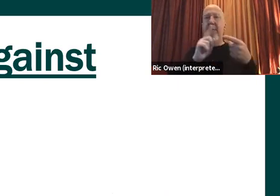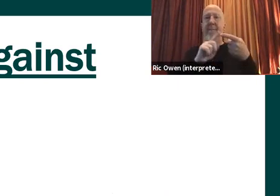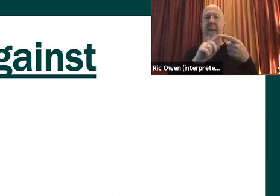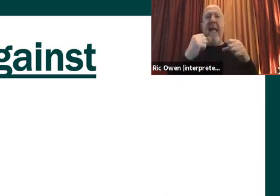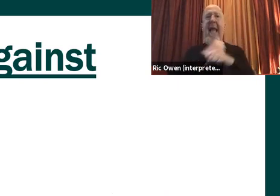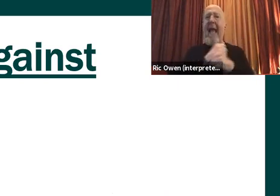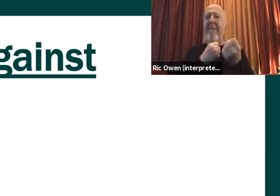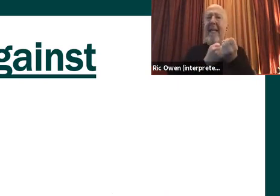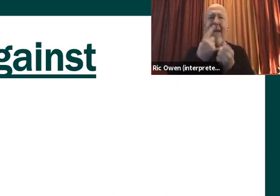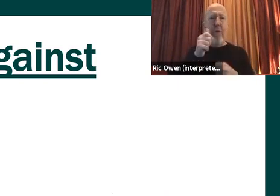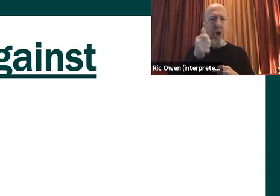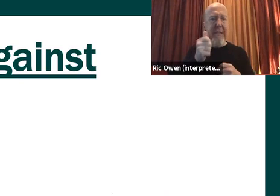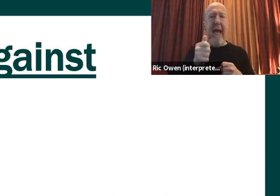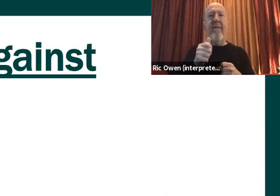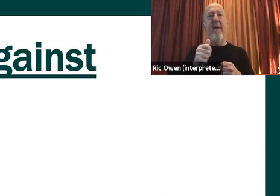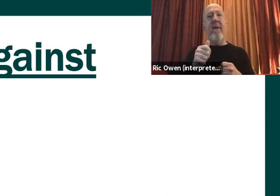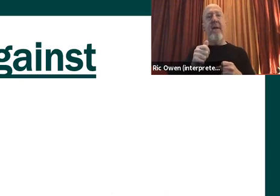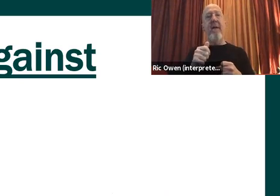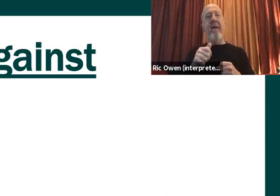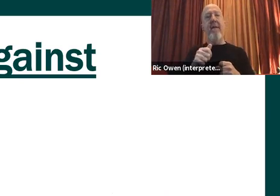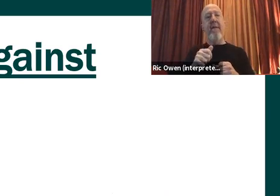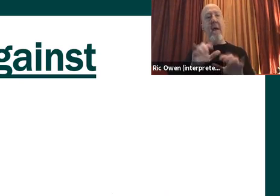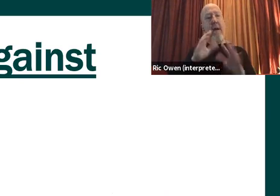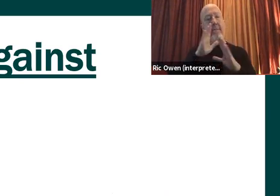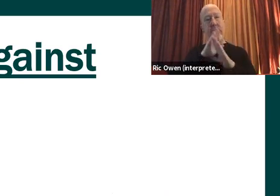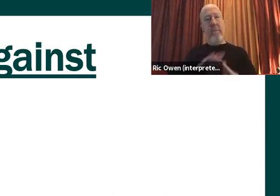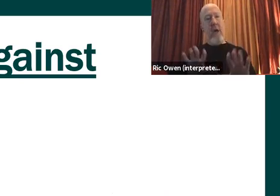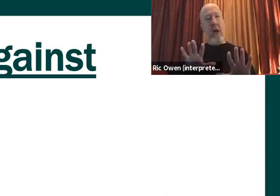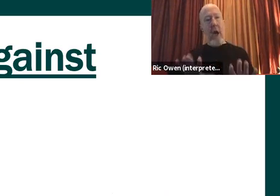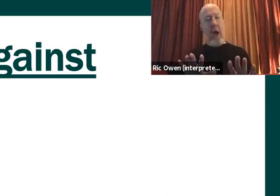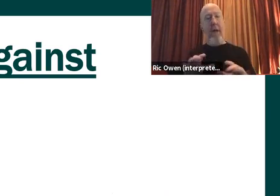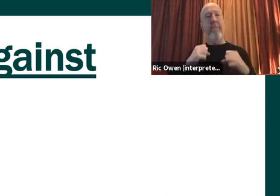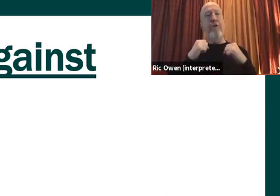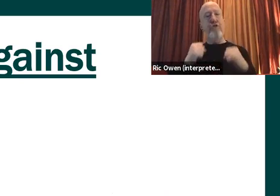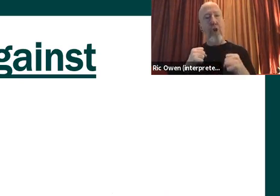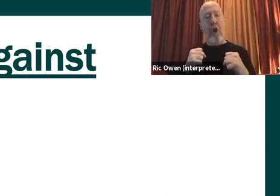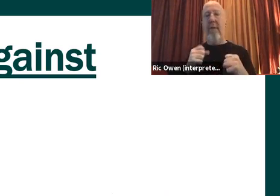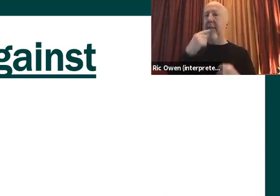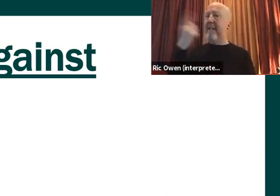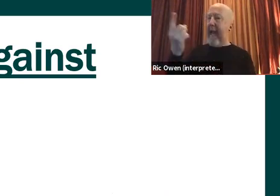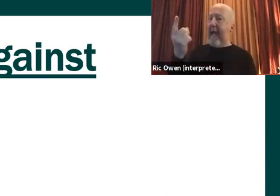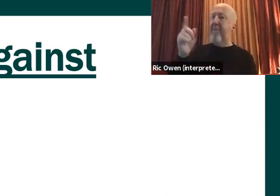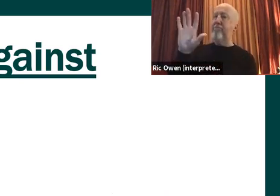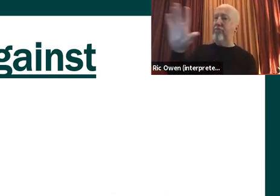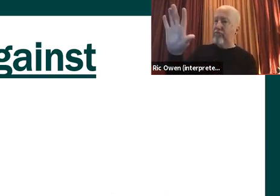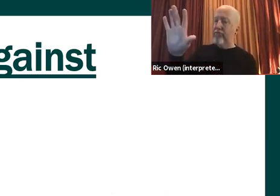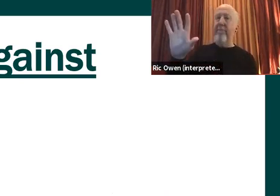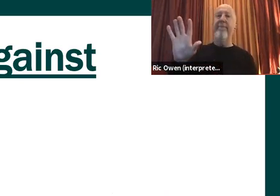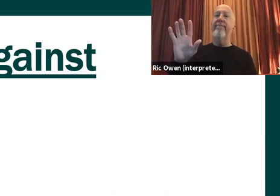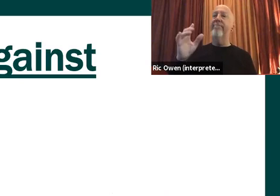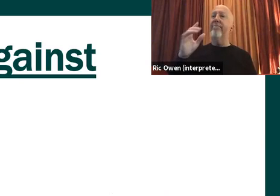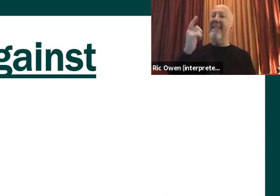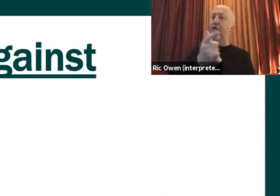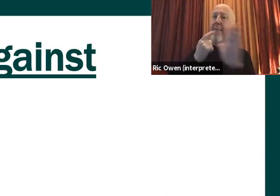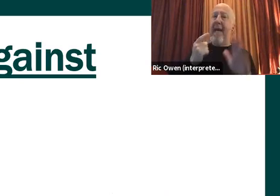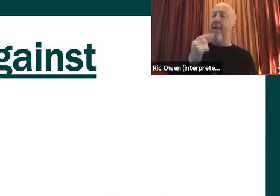yourself, calmly and firmly telling the person who is discriminating against you that it is both wrong and unlawful